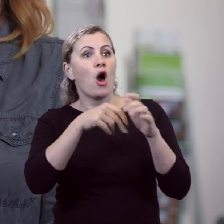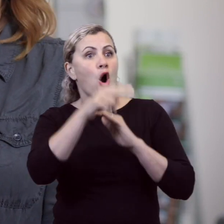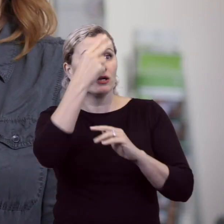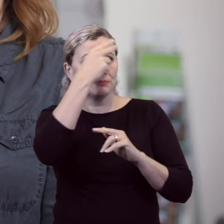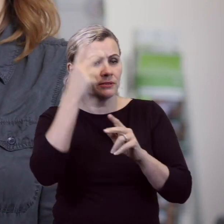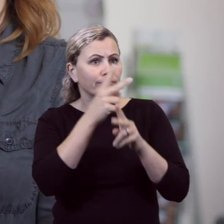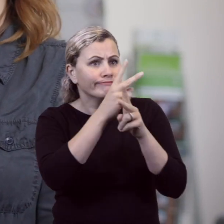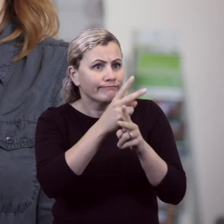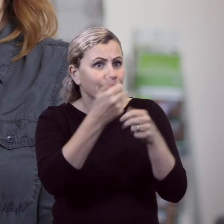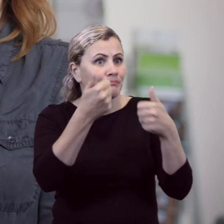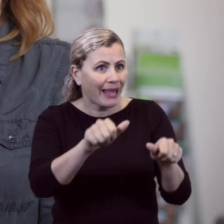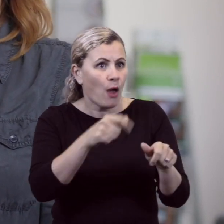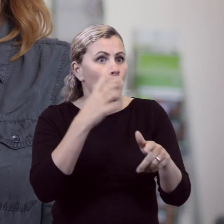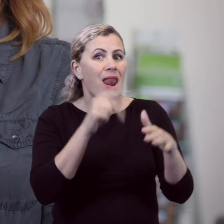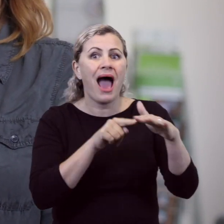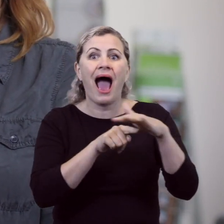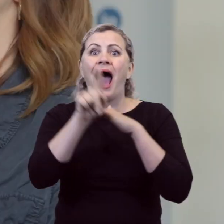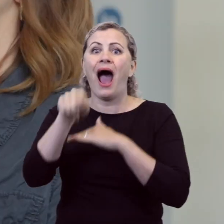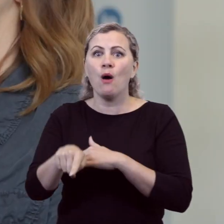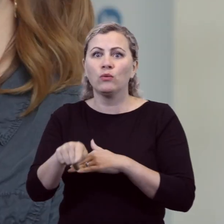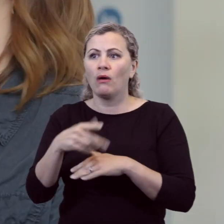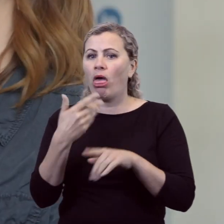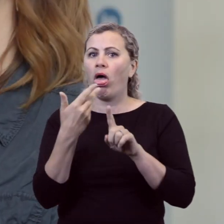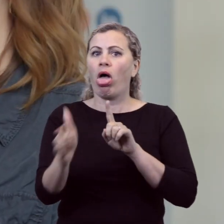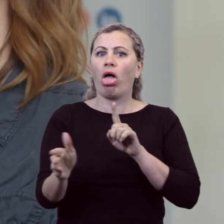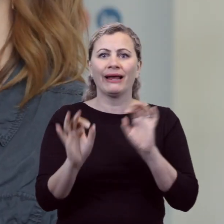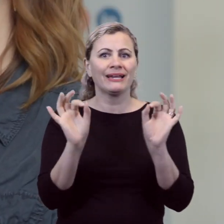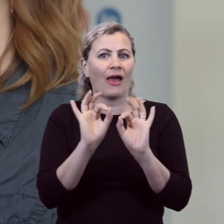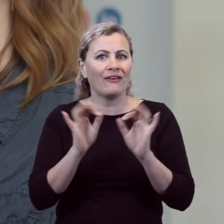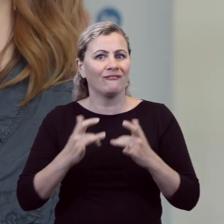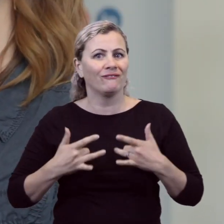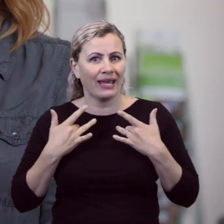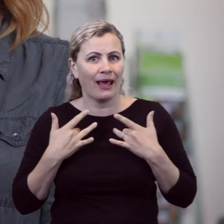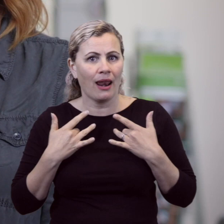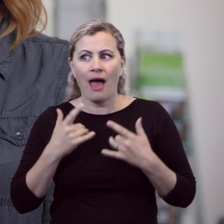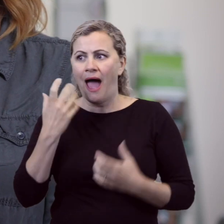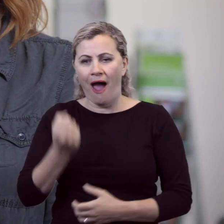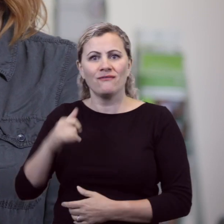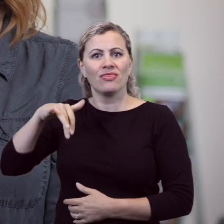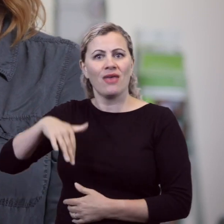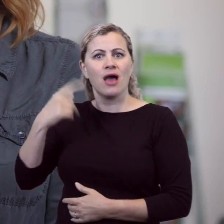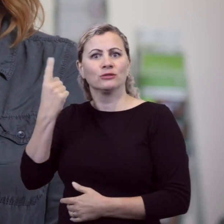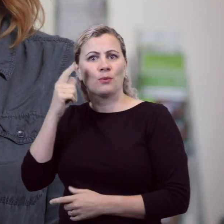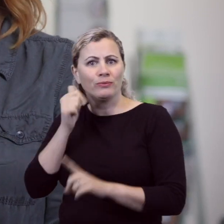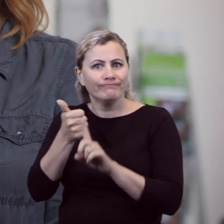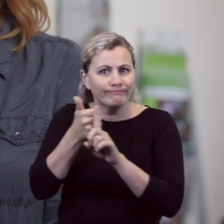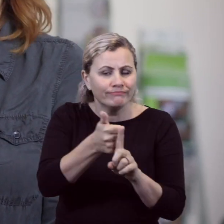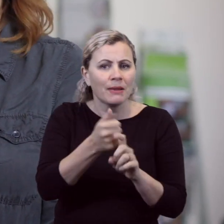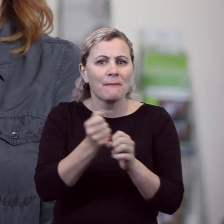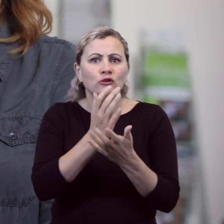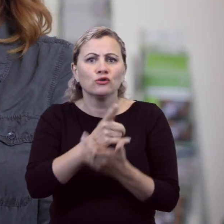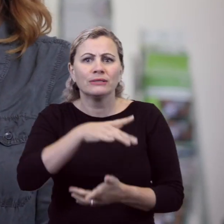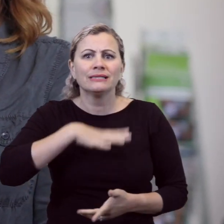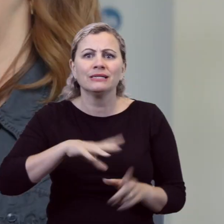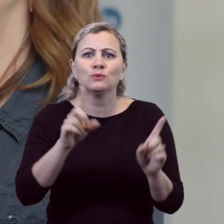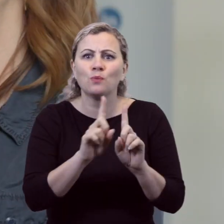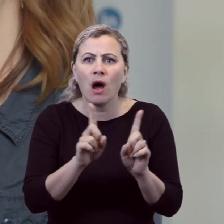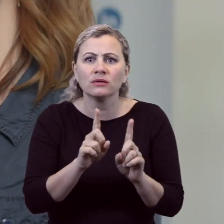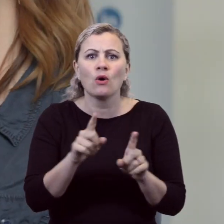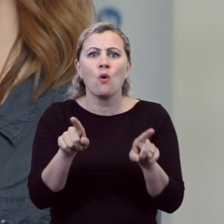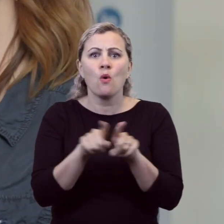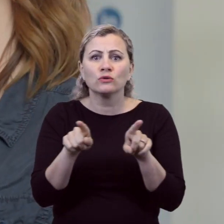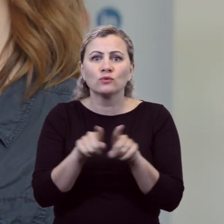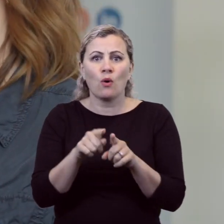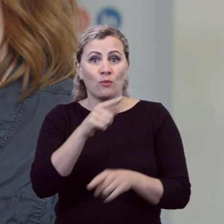out of hospital after having treatment for that stroke, that they don't feel abandoned, that there's somebody there to support them with whatever it is they need. And